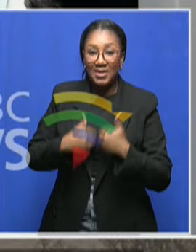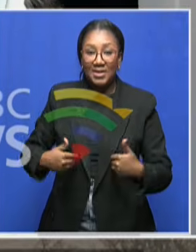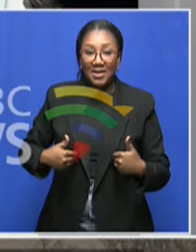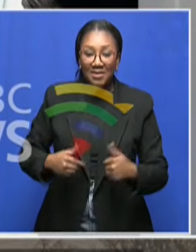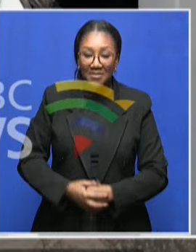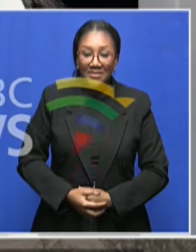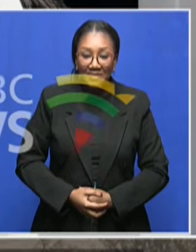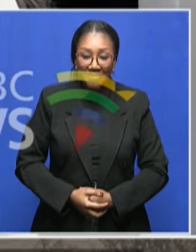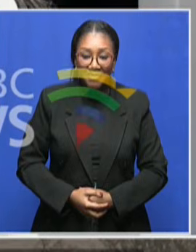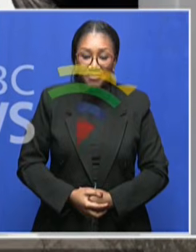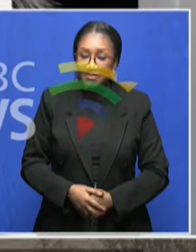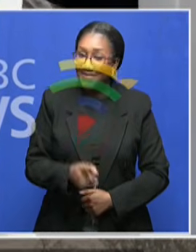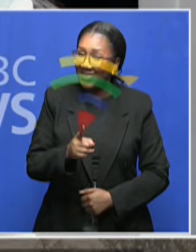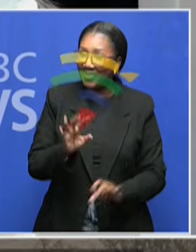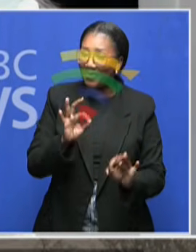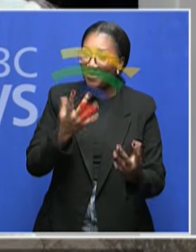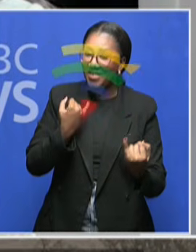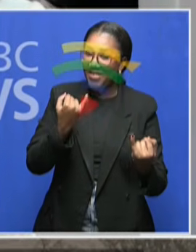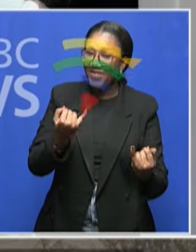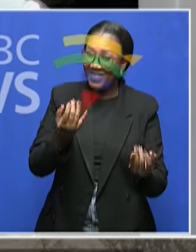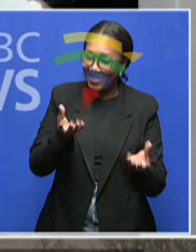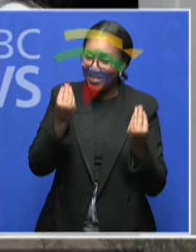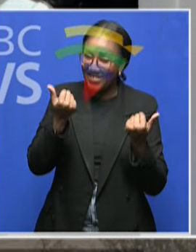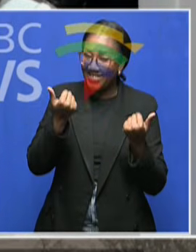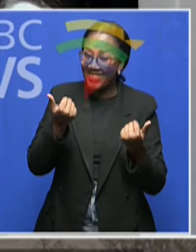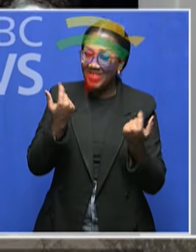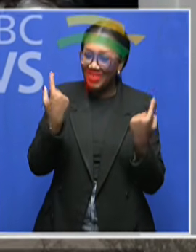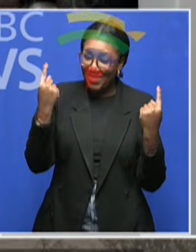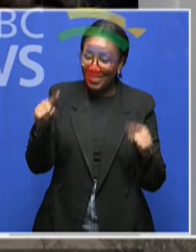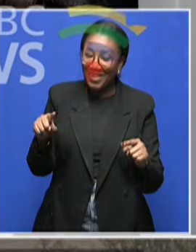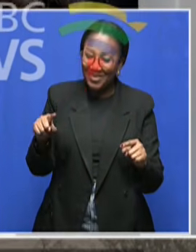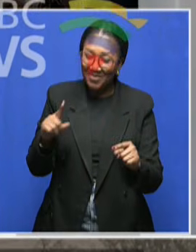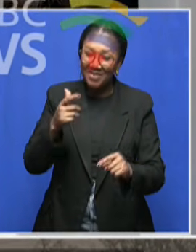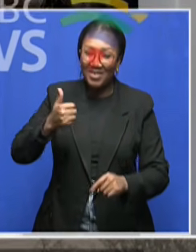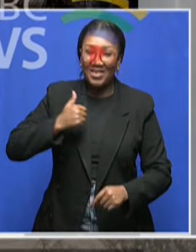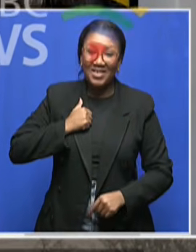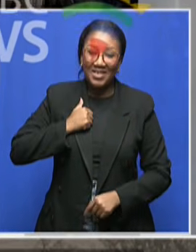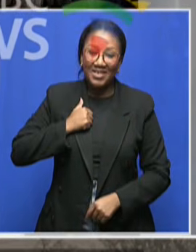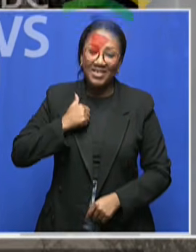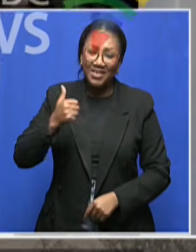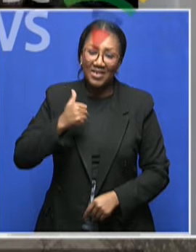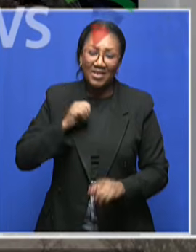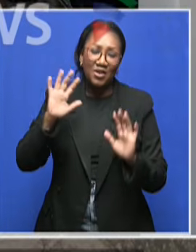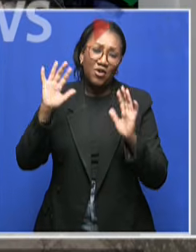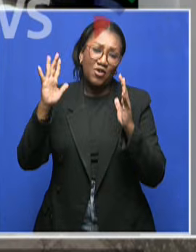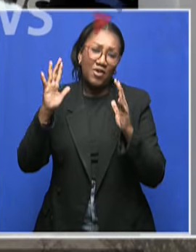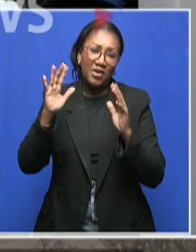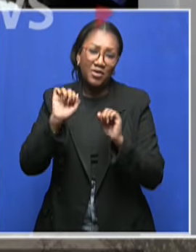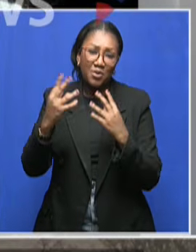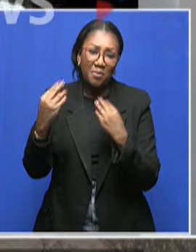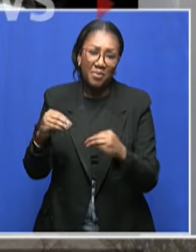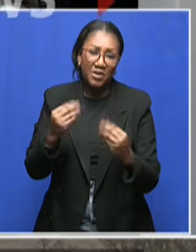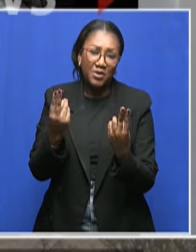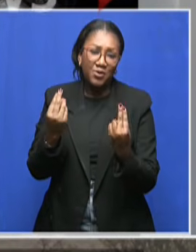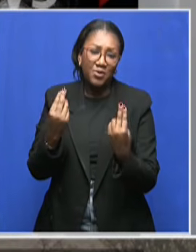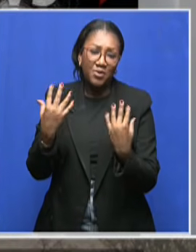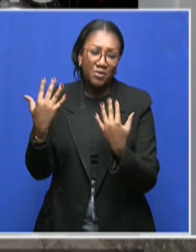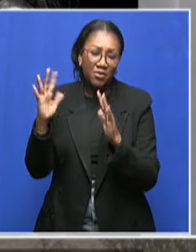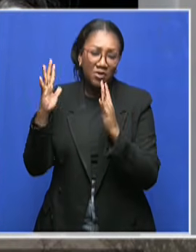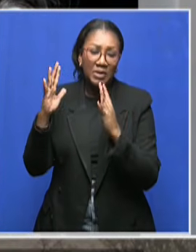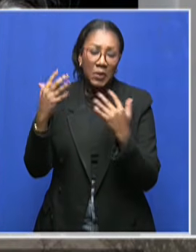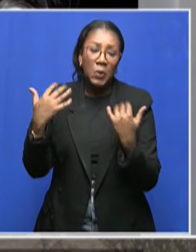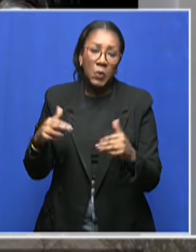Okay, Sarah, that's an invitation. We'll take it. Thank you. Wishing you all the best of luck. Congrats on your new chapter and just this debut, of course.